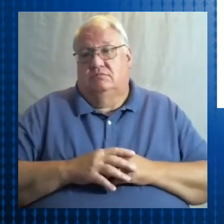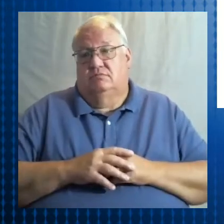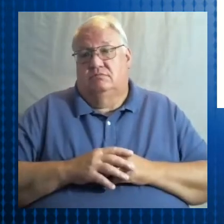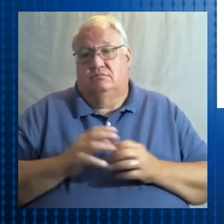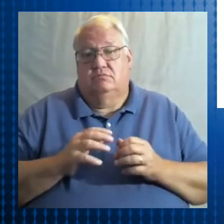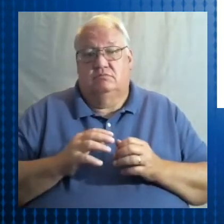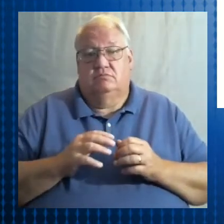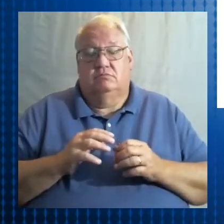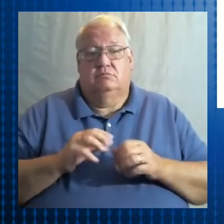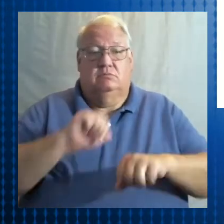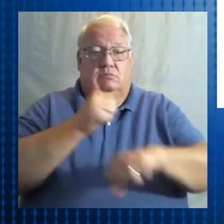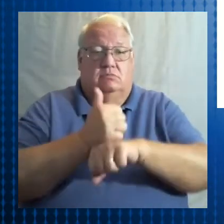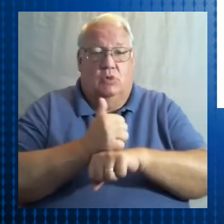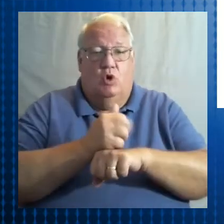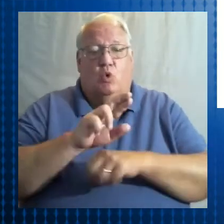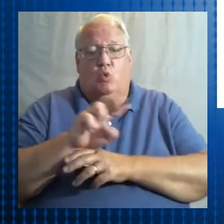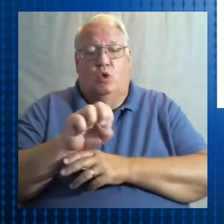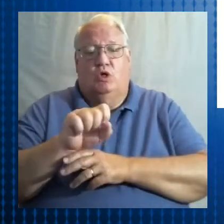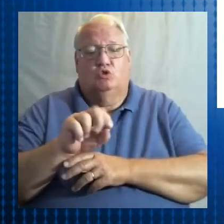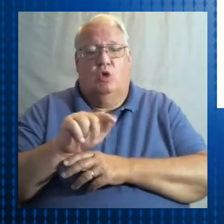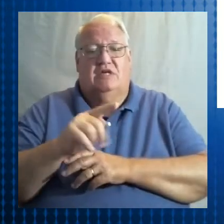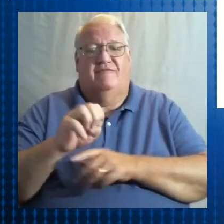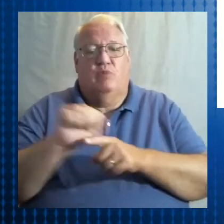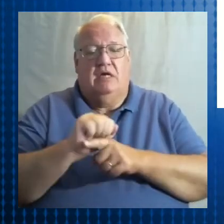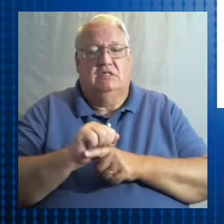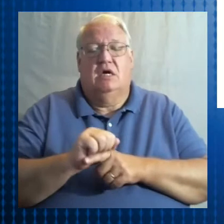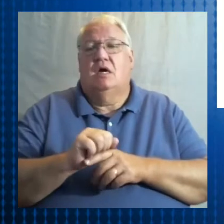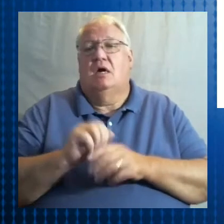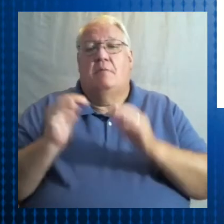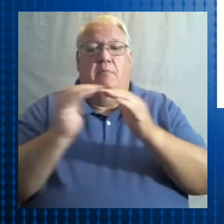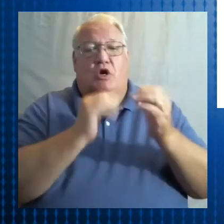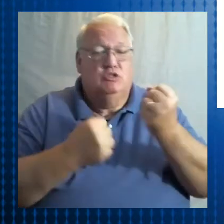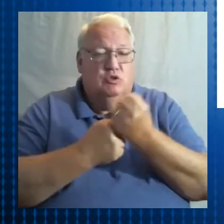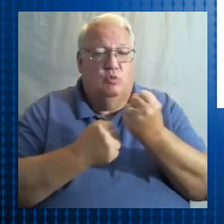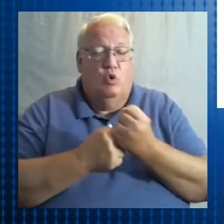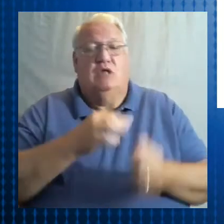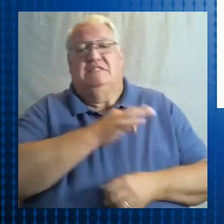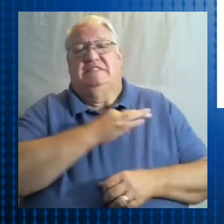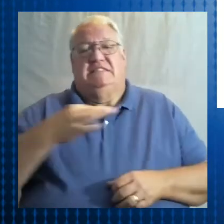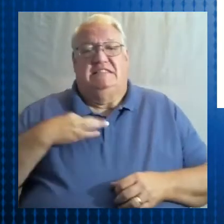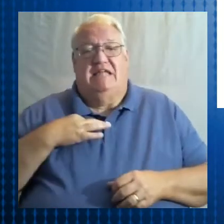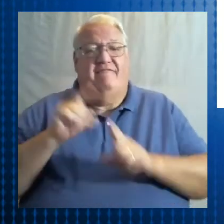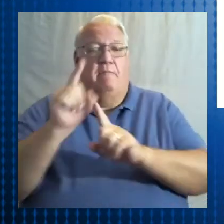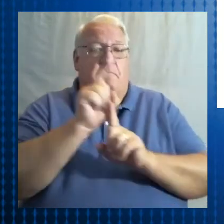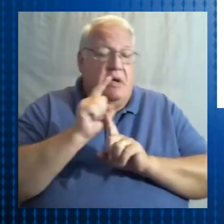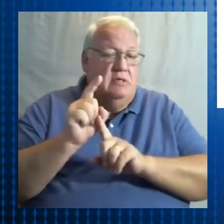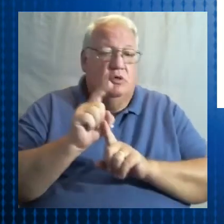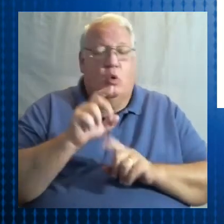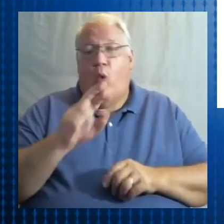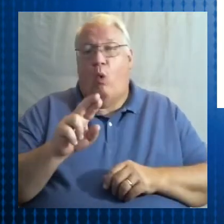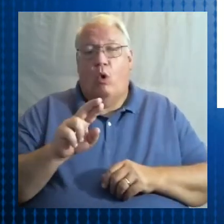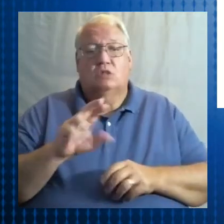restorative practices, implementing peer support, staff mentoring, or just stepping into